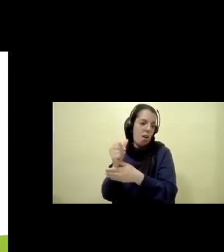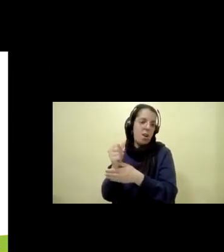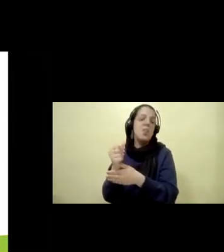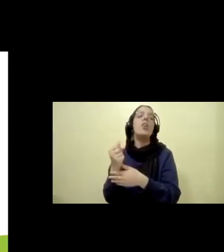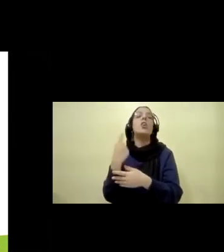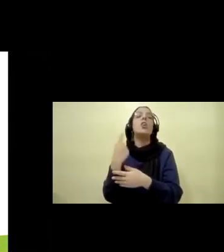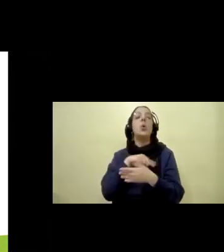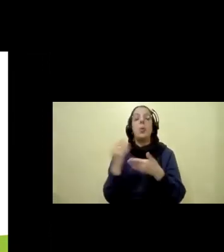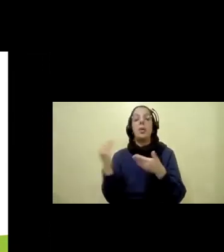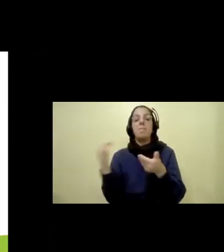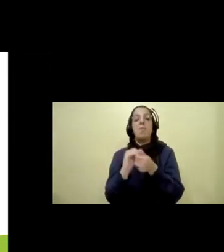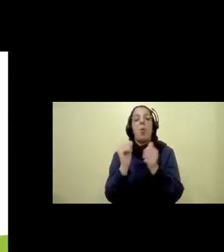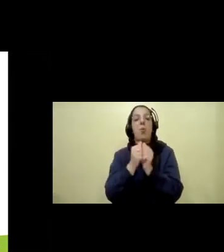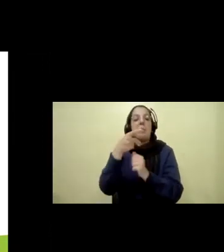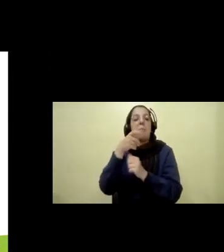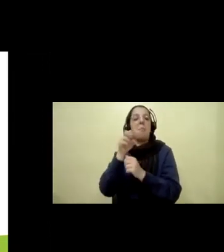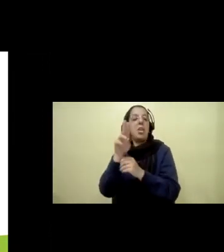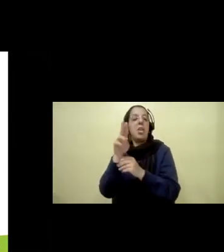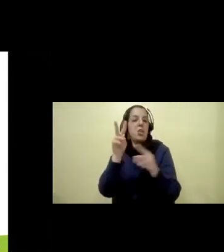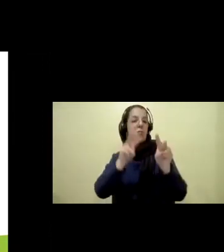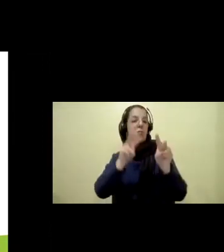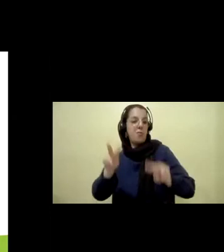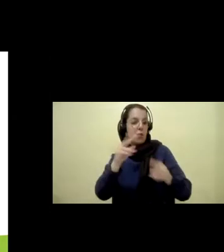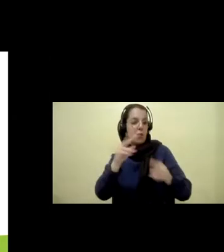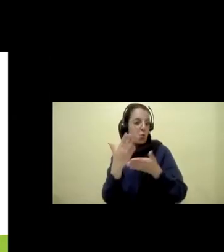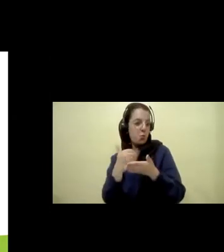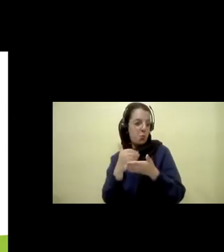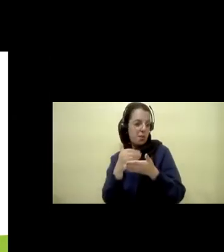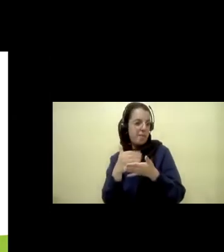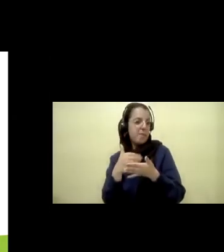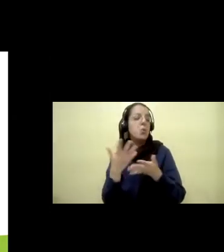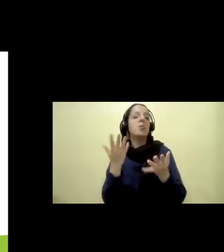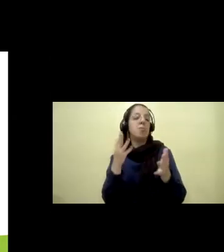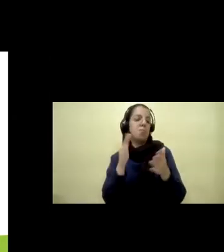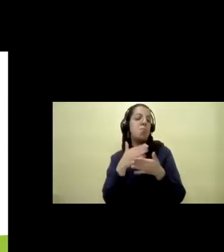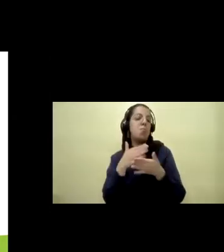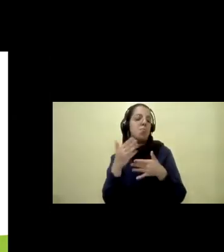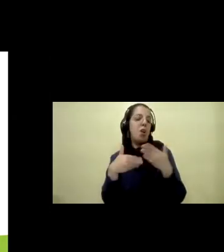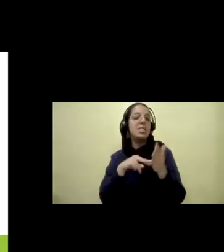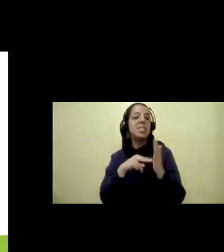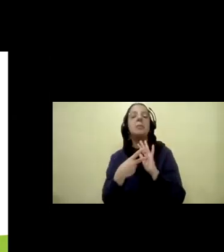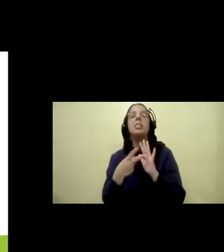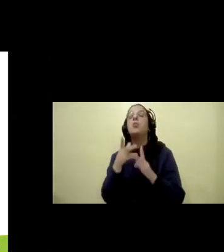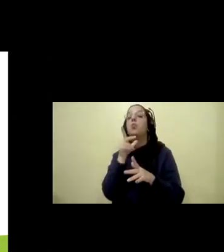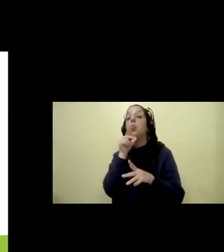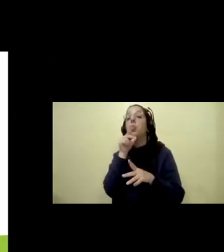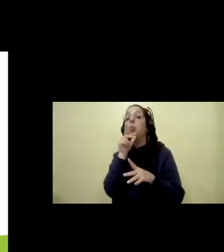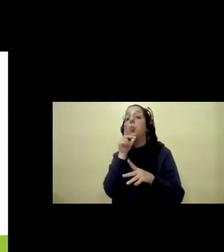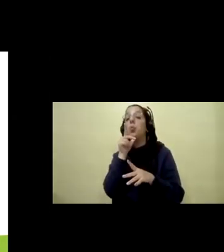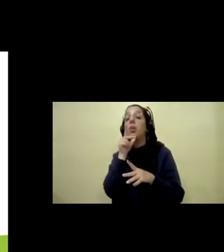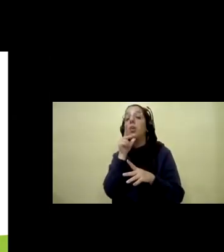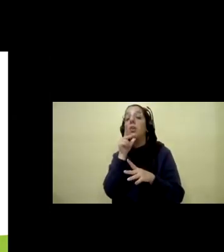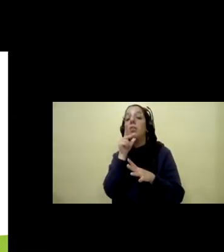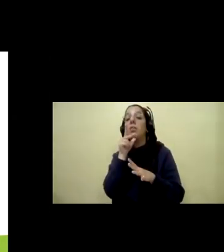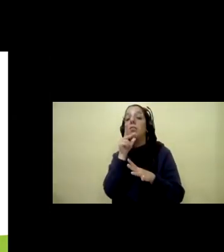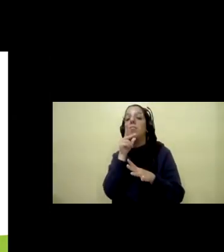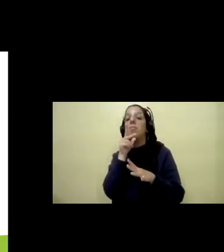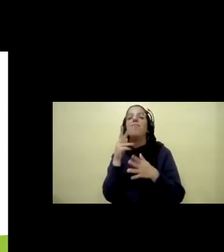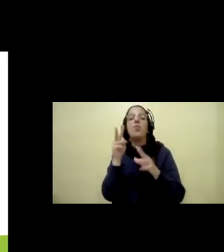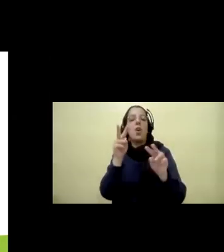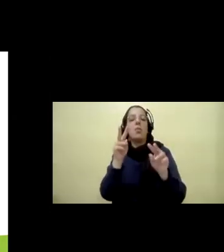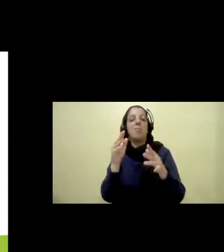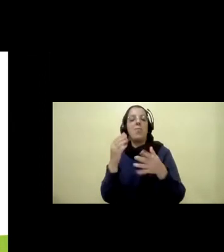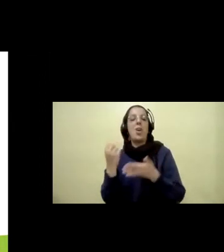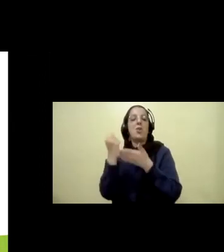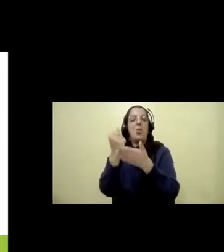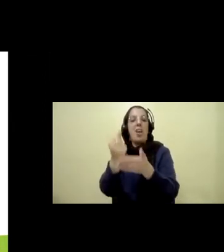our grants are decided, awarded by a jury of, a grant review panel. We used to